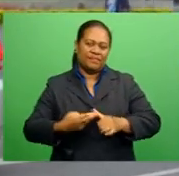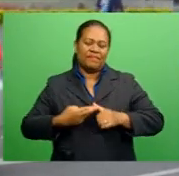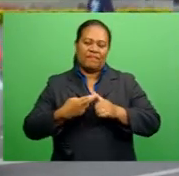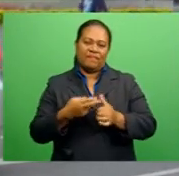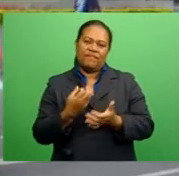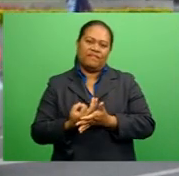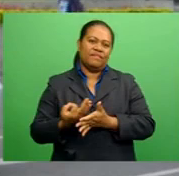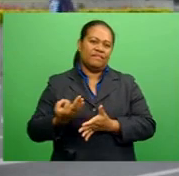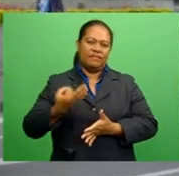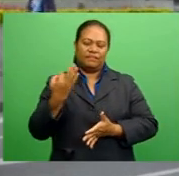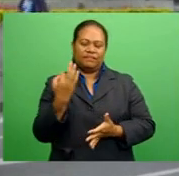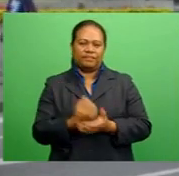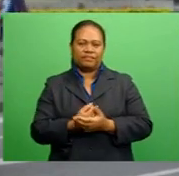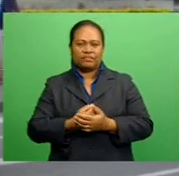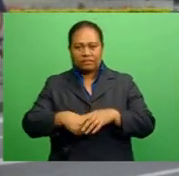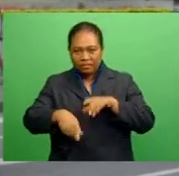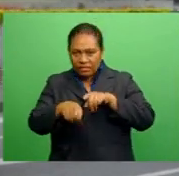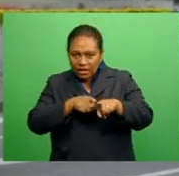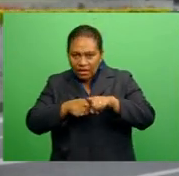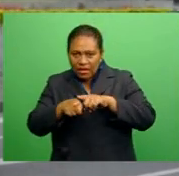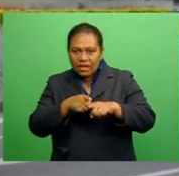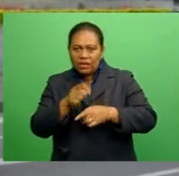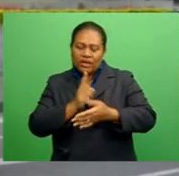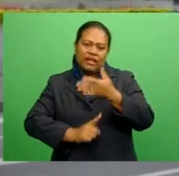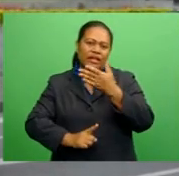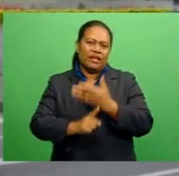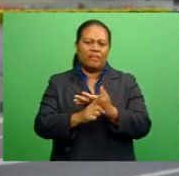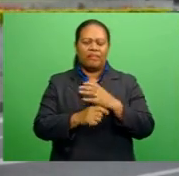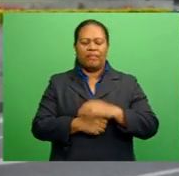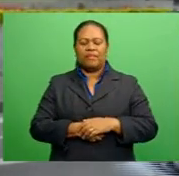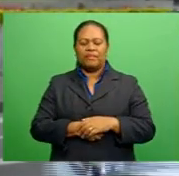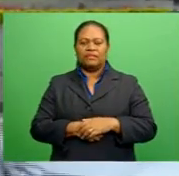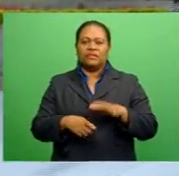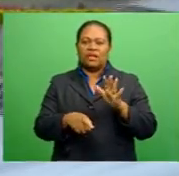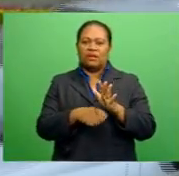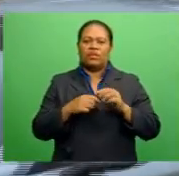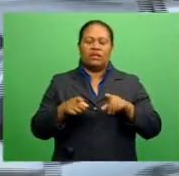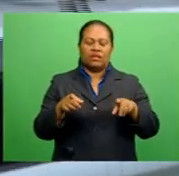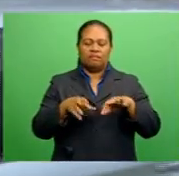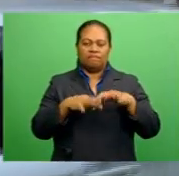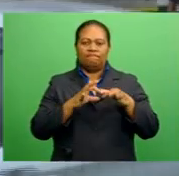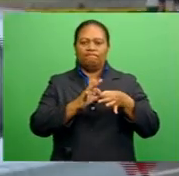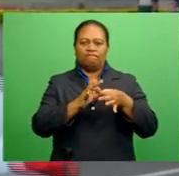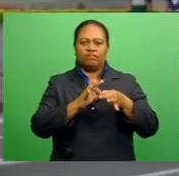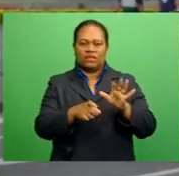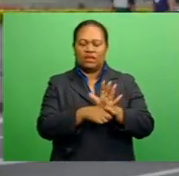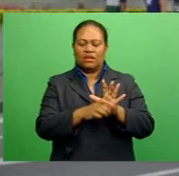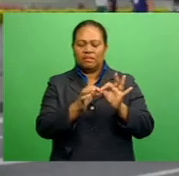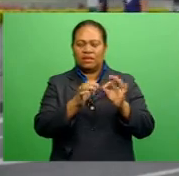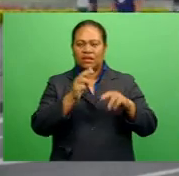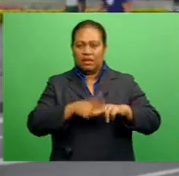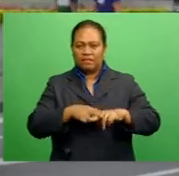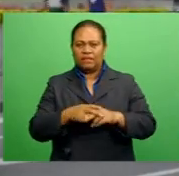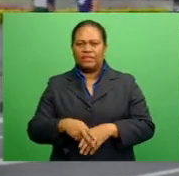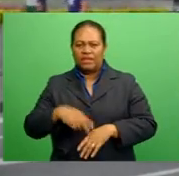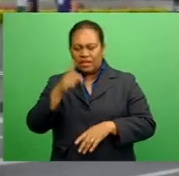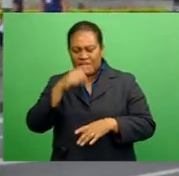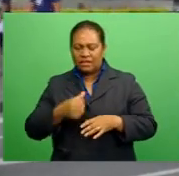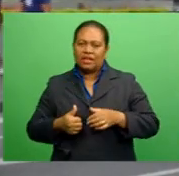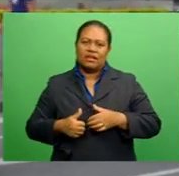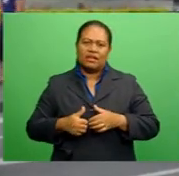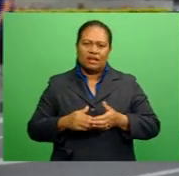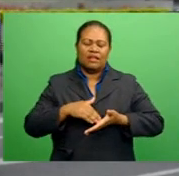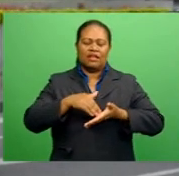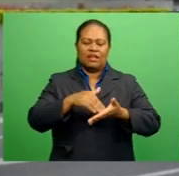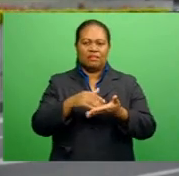financial literacy outreach campaign, which aligns with RBF's efforts in driving the national